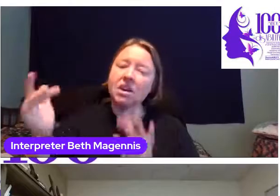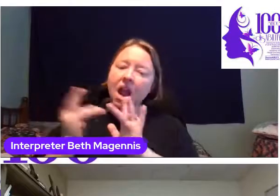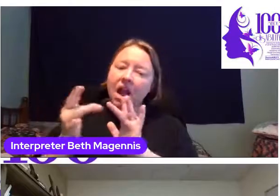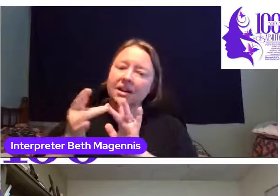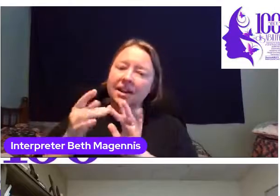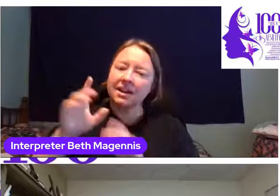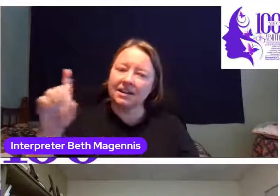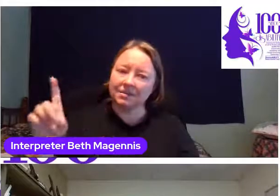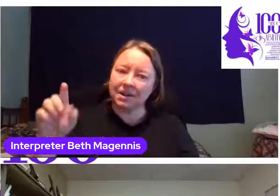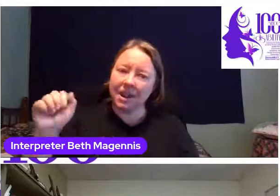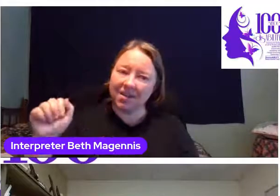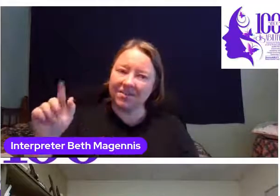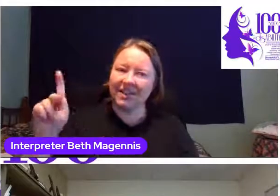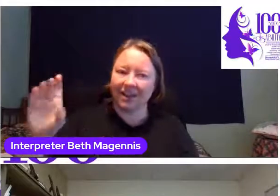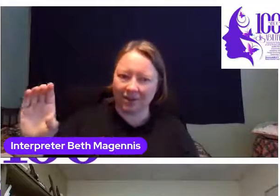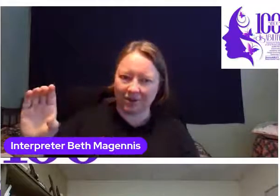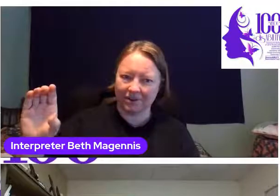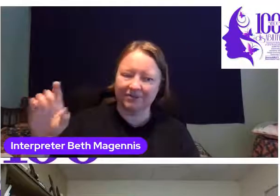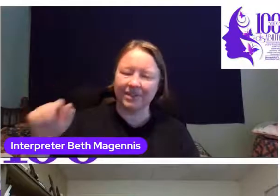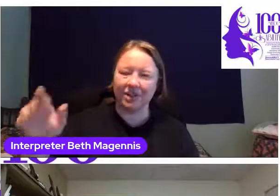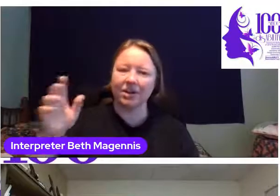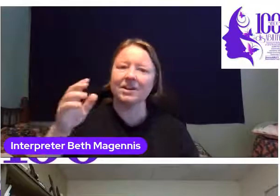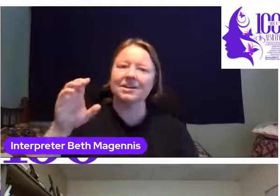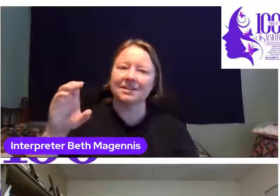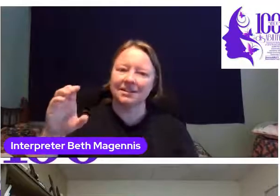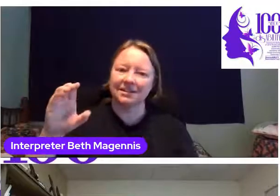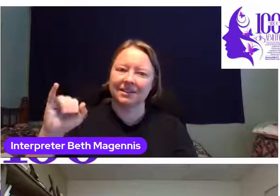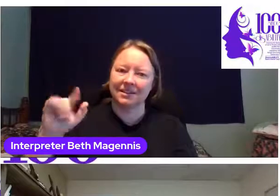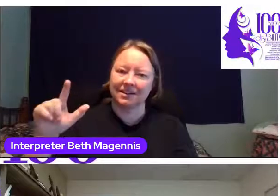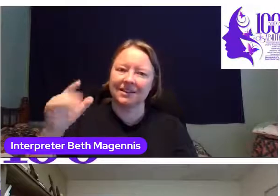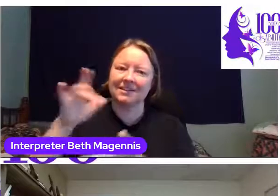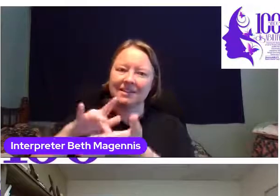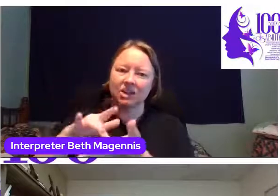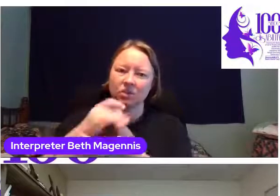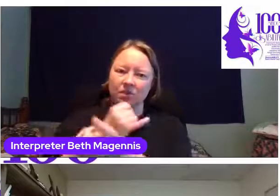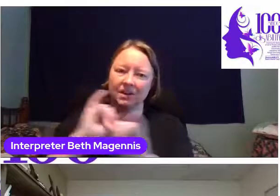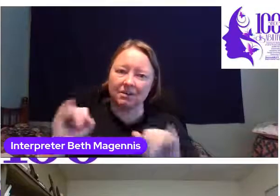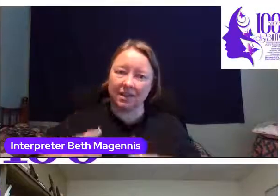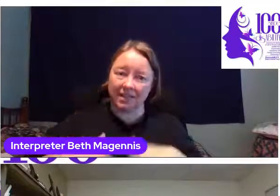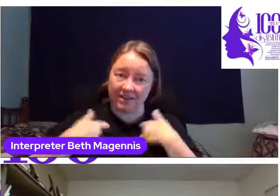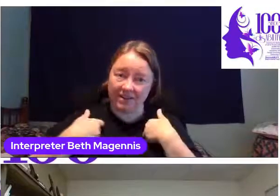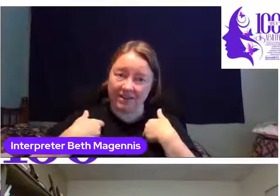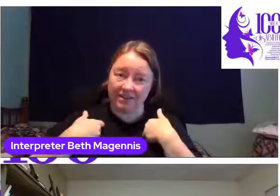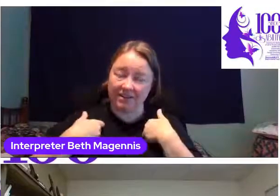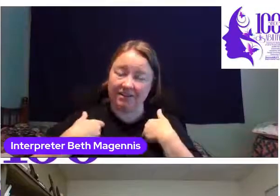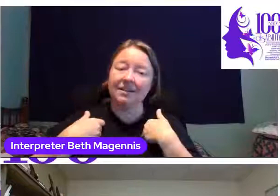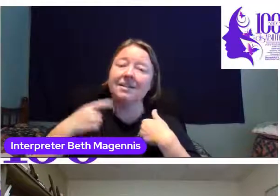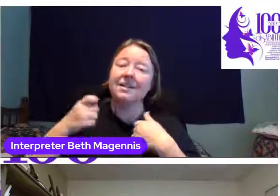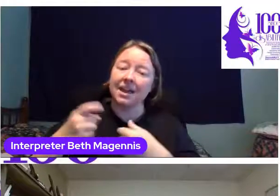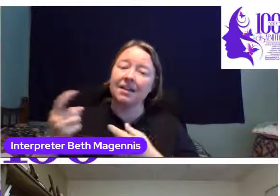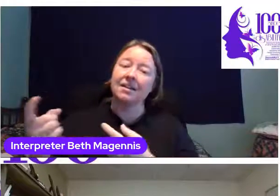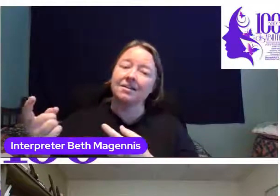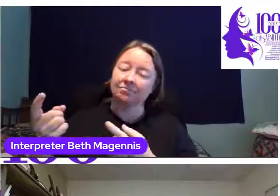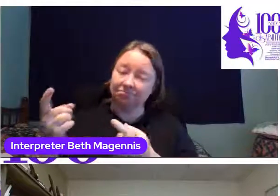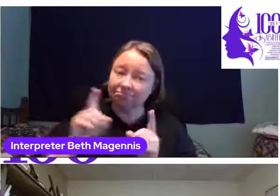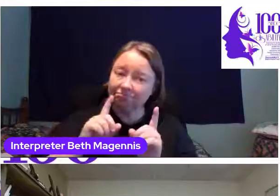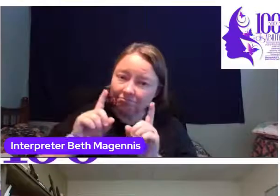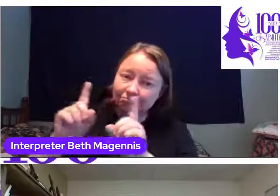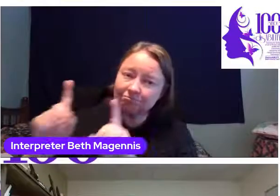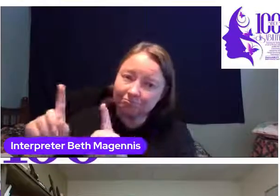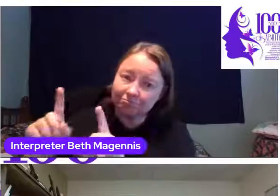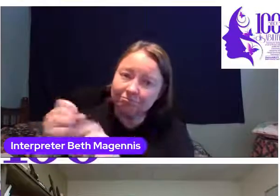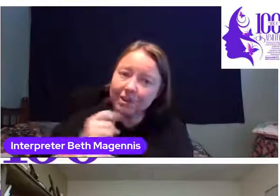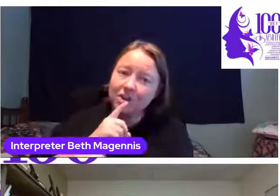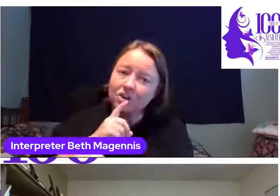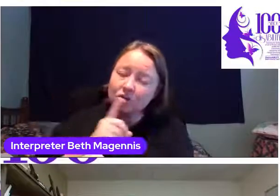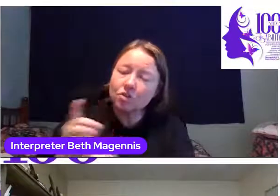of Kent County. They are a center for independent living, and they can come out and make sure wherever